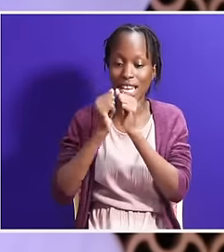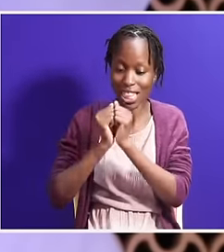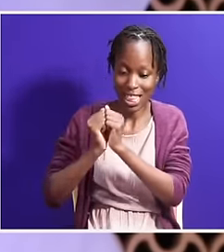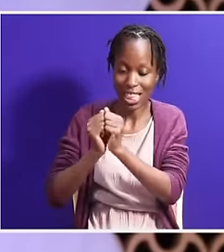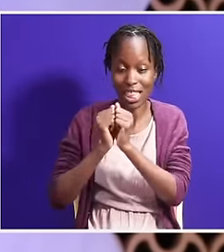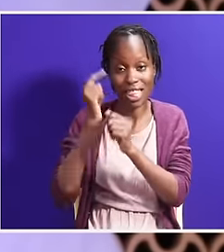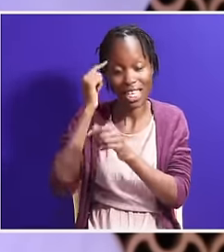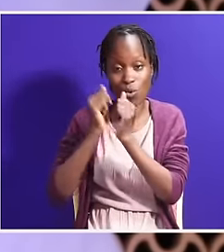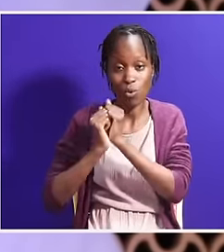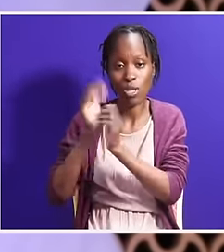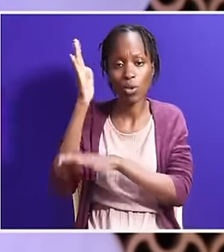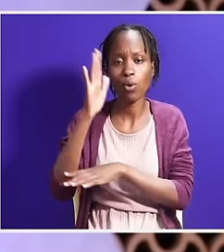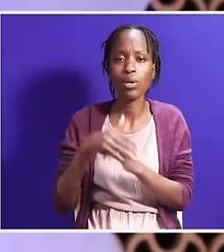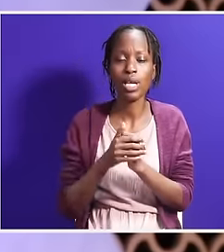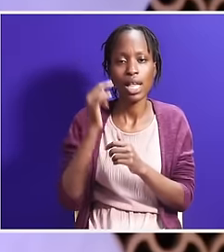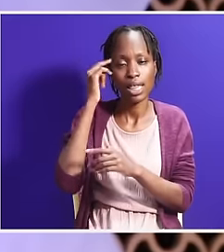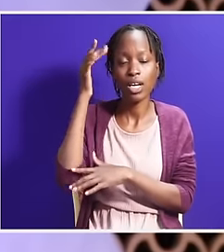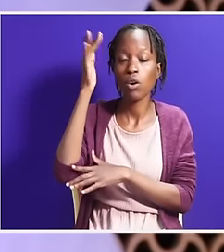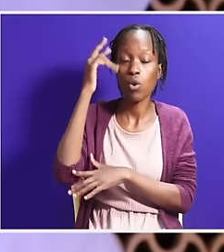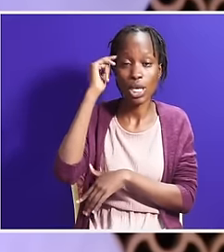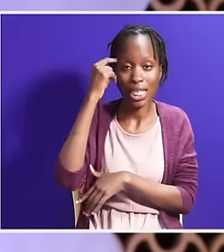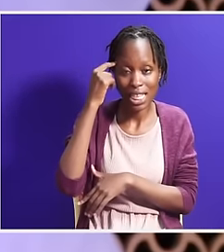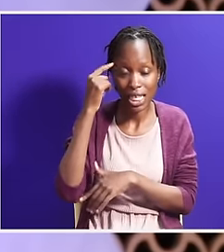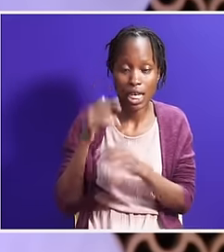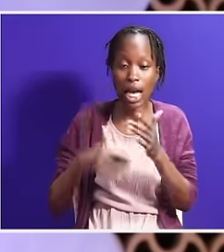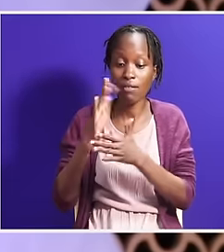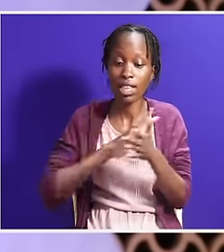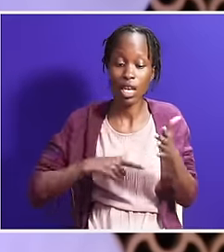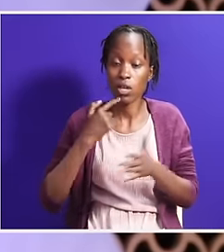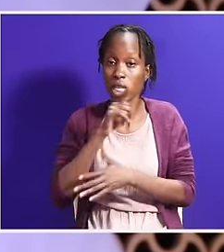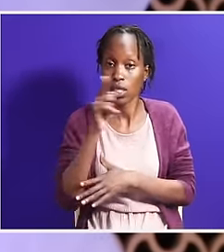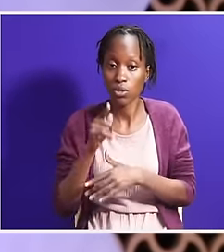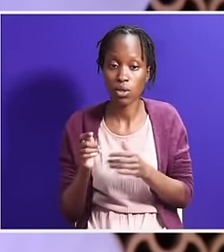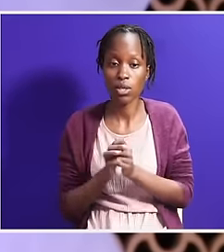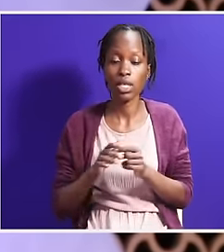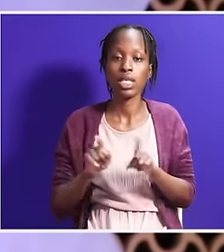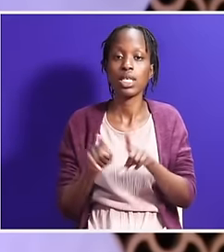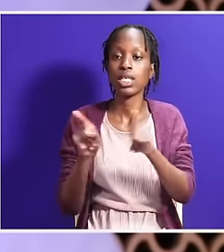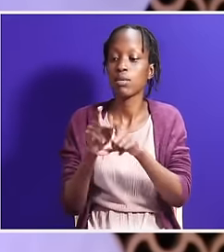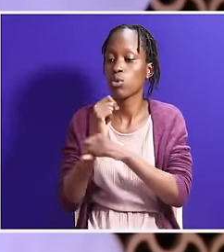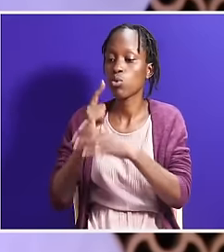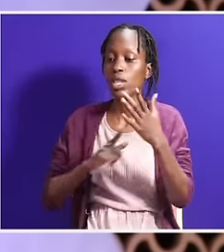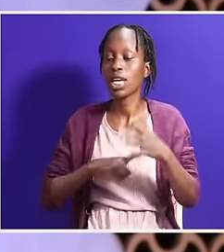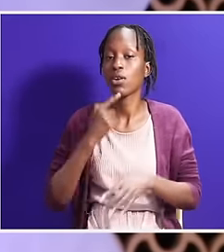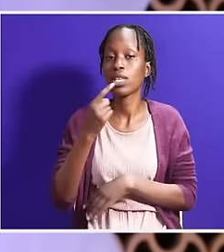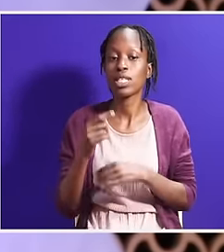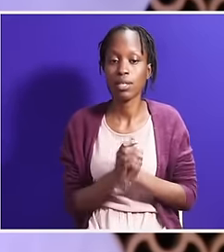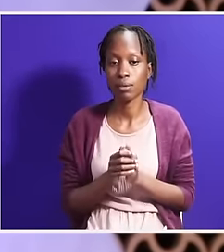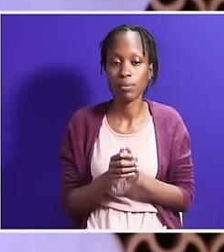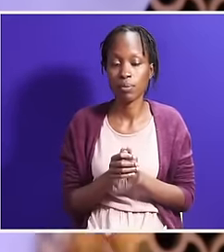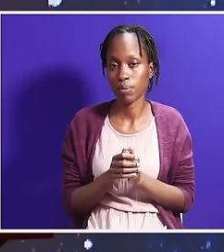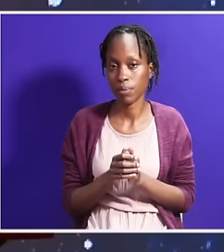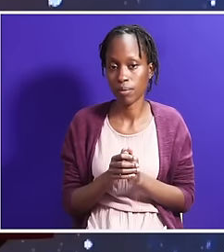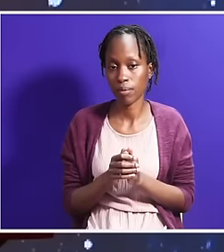fact, think God's thoughts after He tells you them. And then act accordingly. What does He require of you right